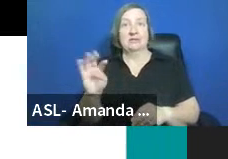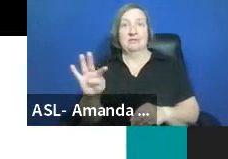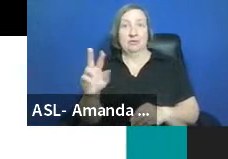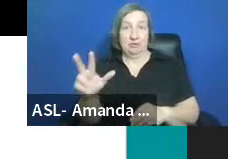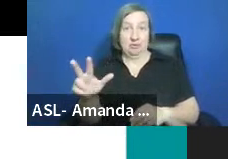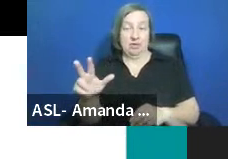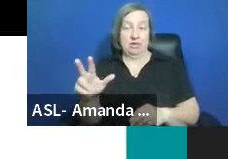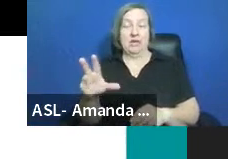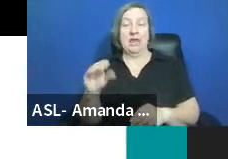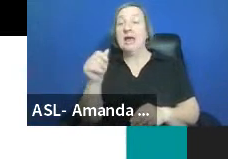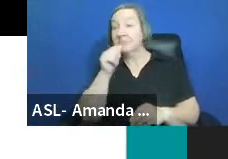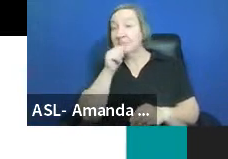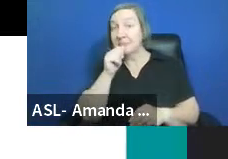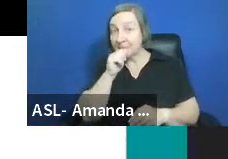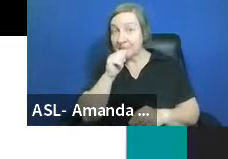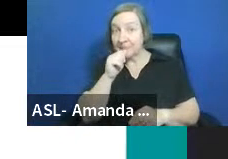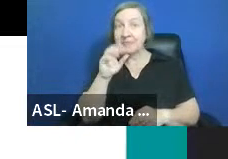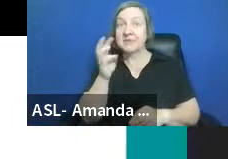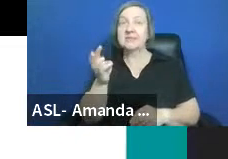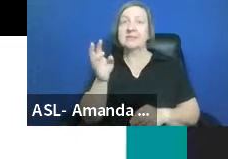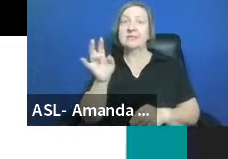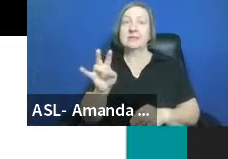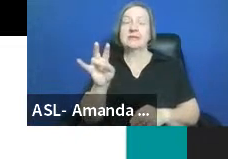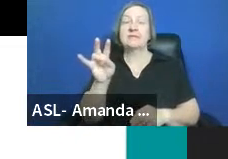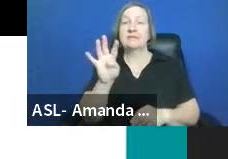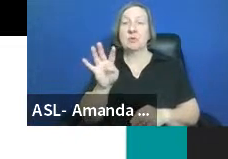993-5459-6043 and the passcode